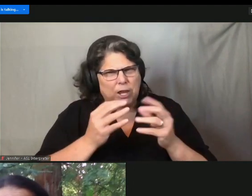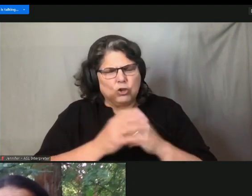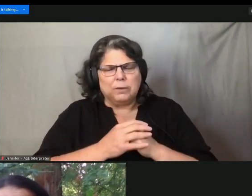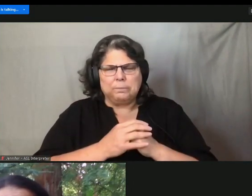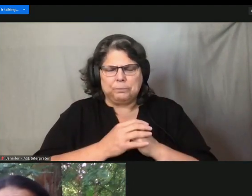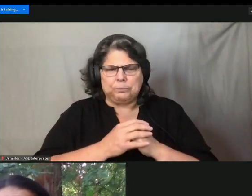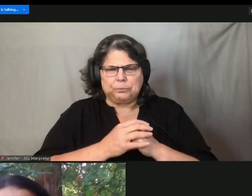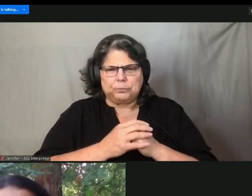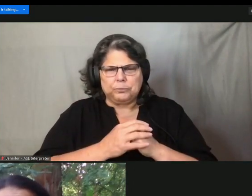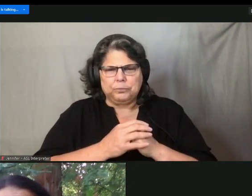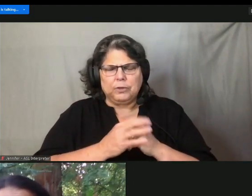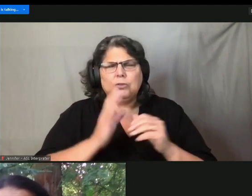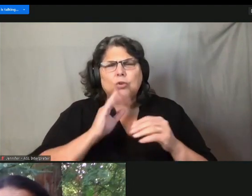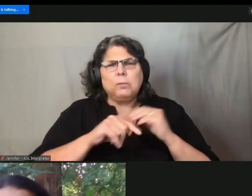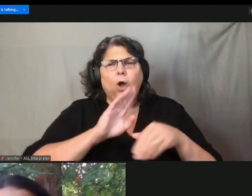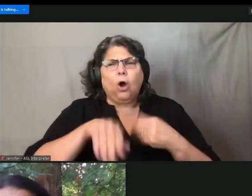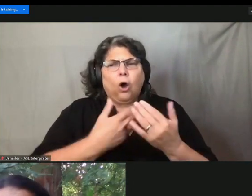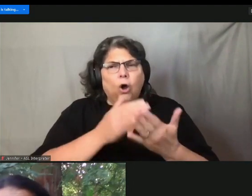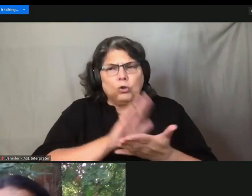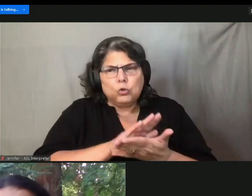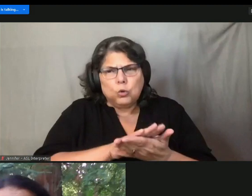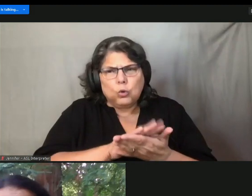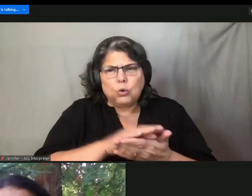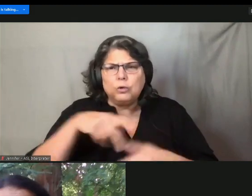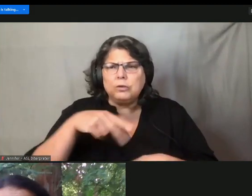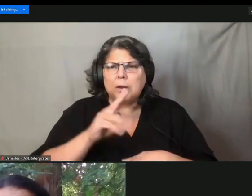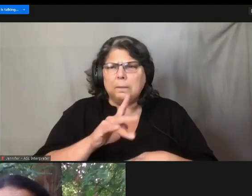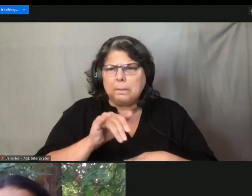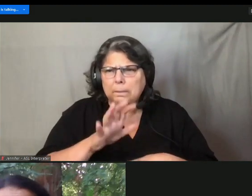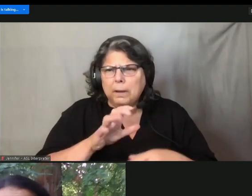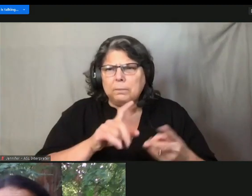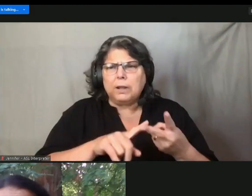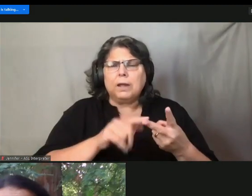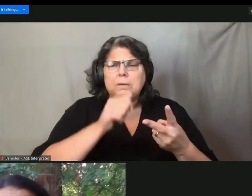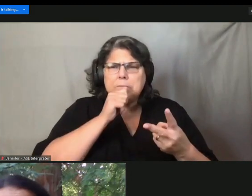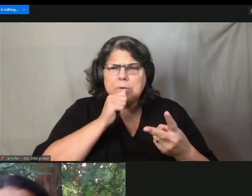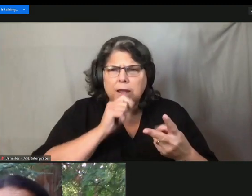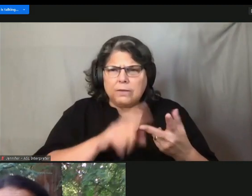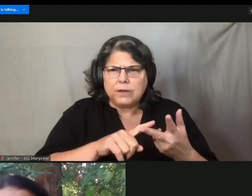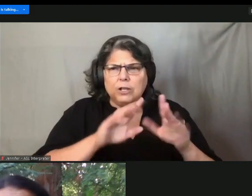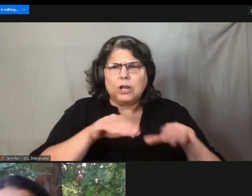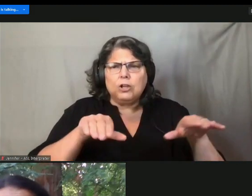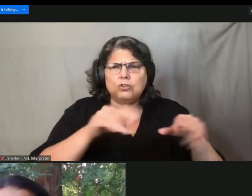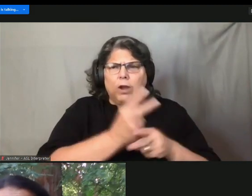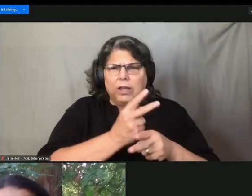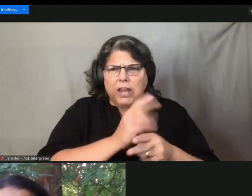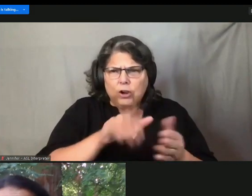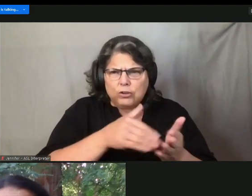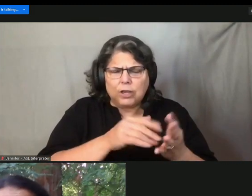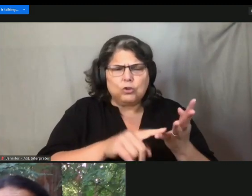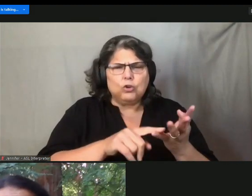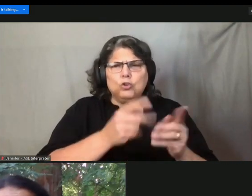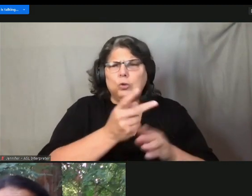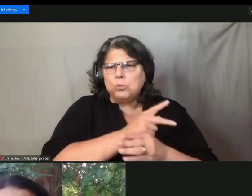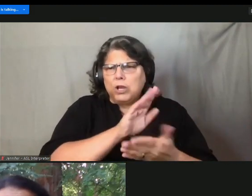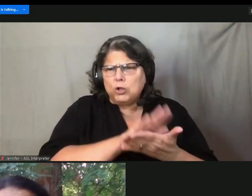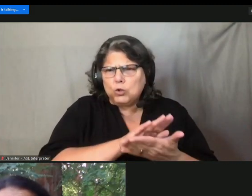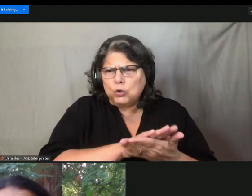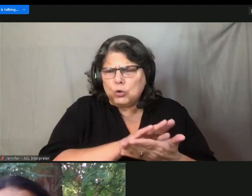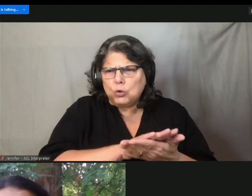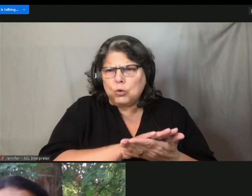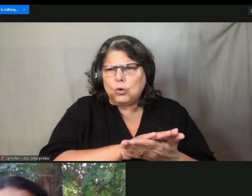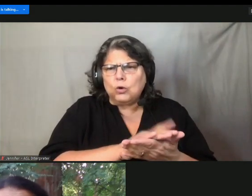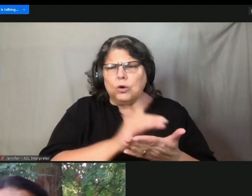about all schools, public, private, child care centers, as well as preschools for this number,